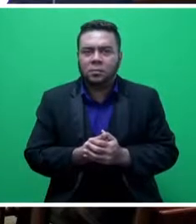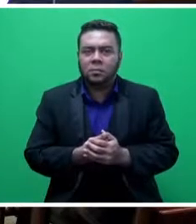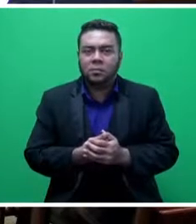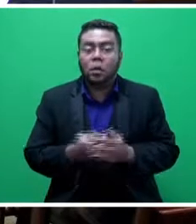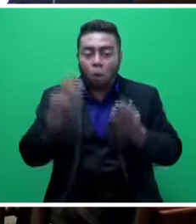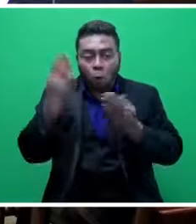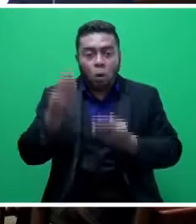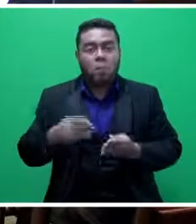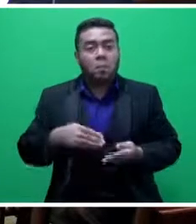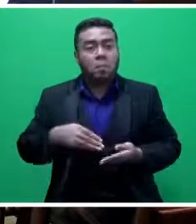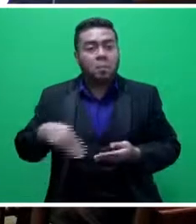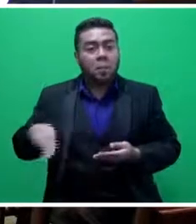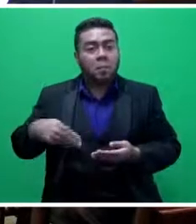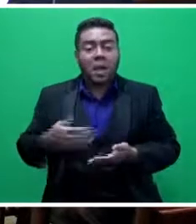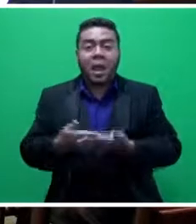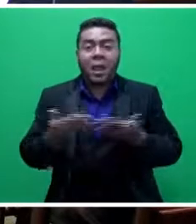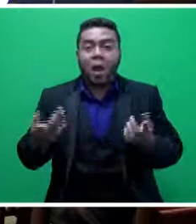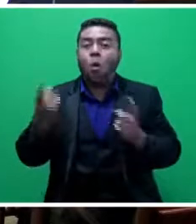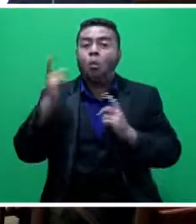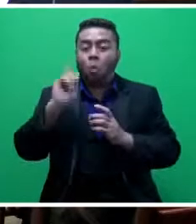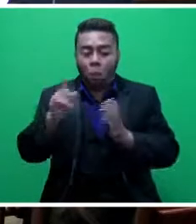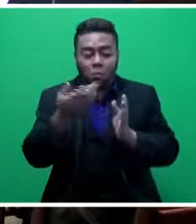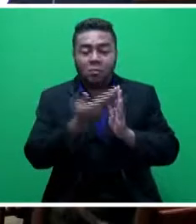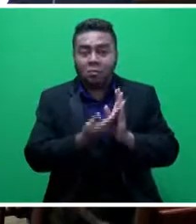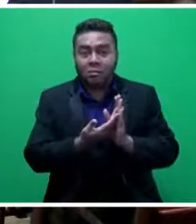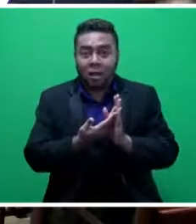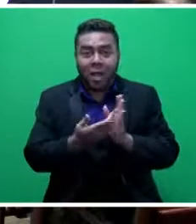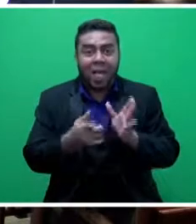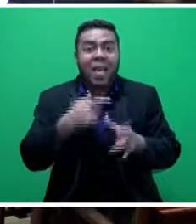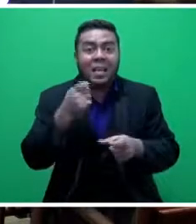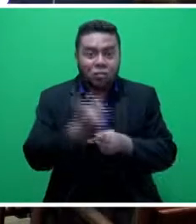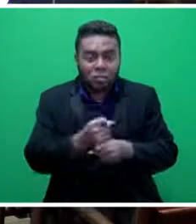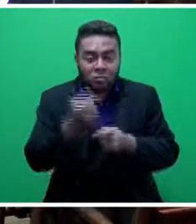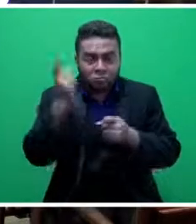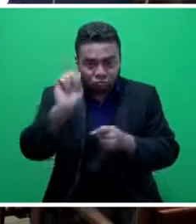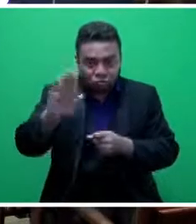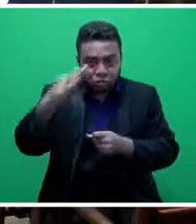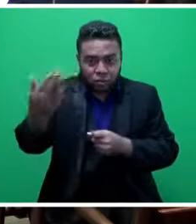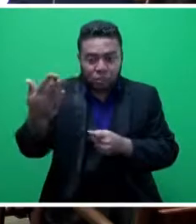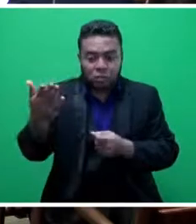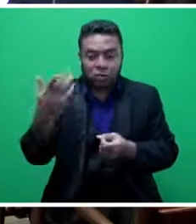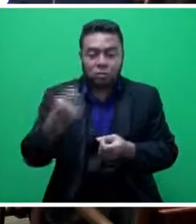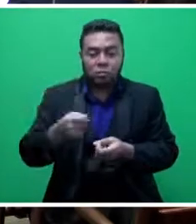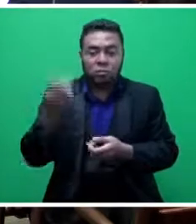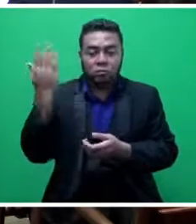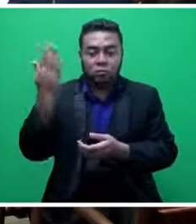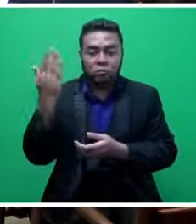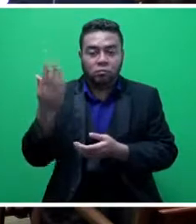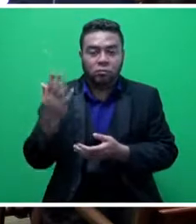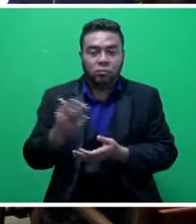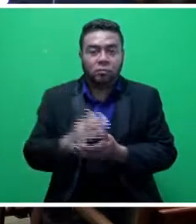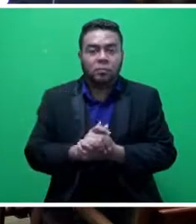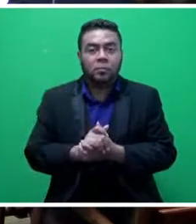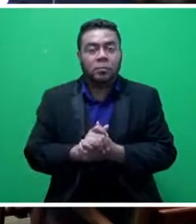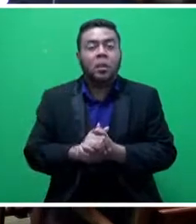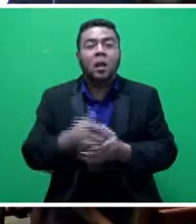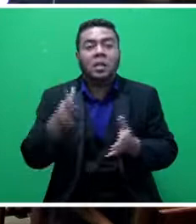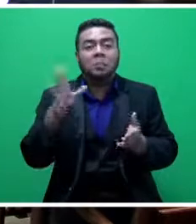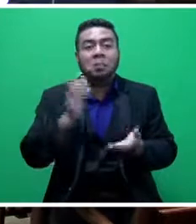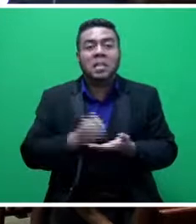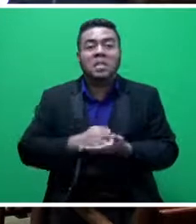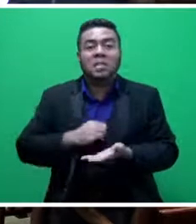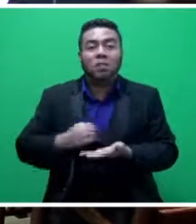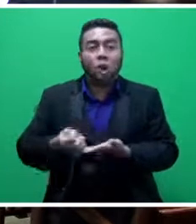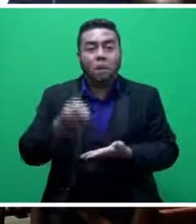Honourable members, I now call on the Attorney General and the Minister for Economy, Civil Service